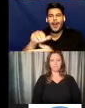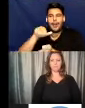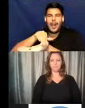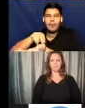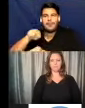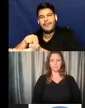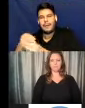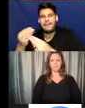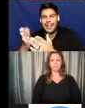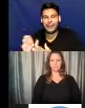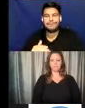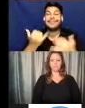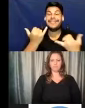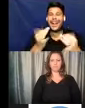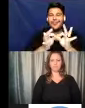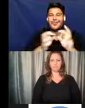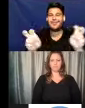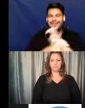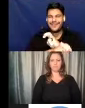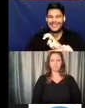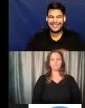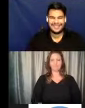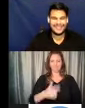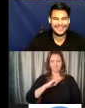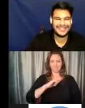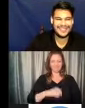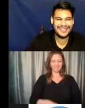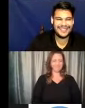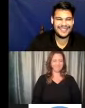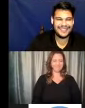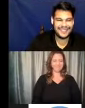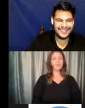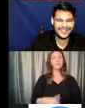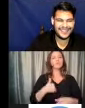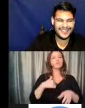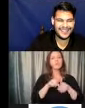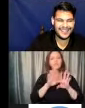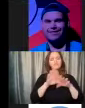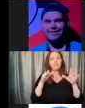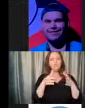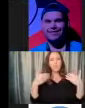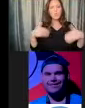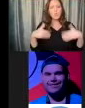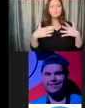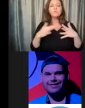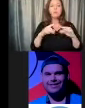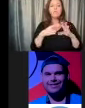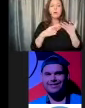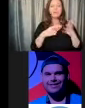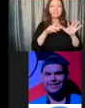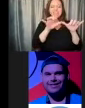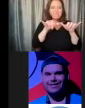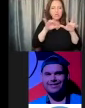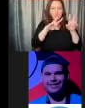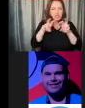healthcare provider. So I also focus heavily on making sure that the measurement tools that